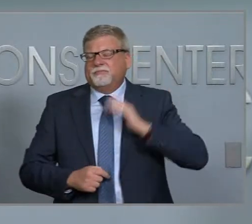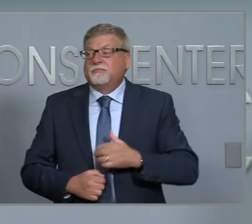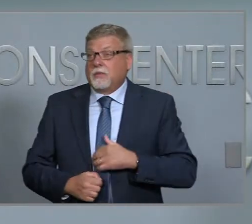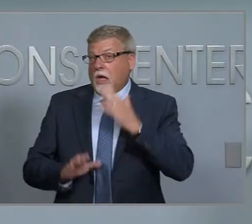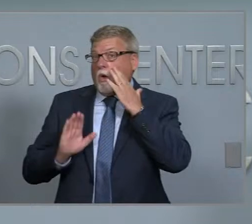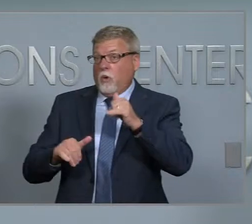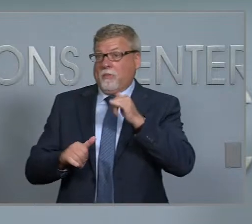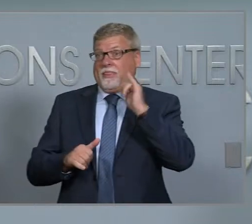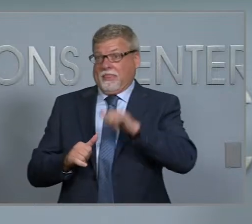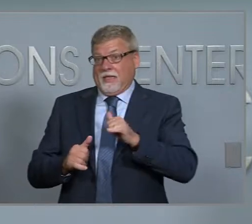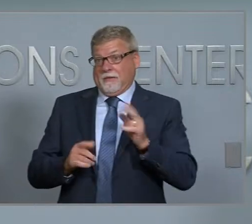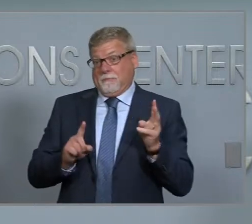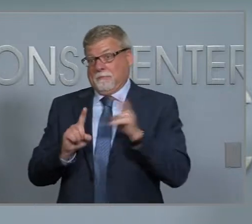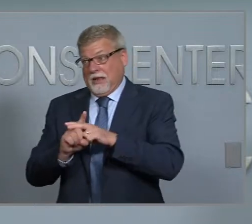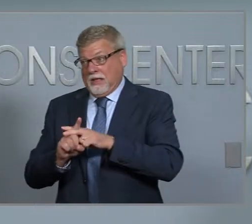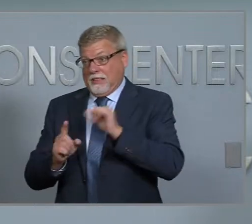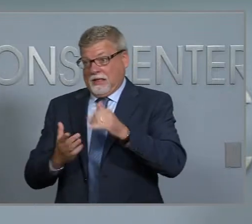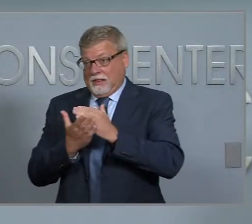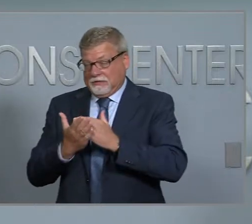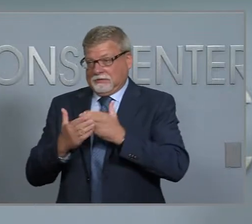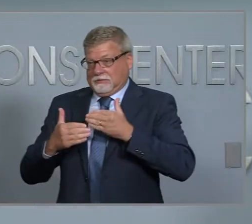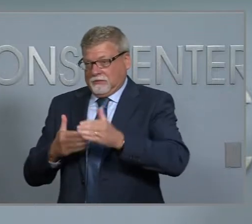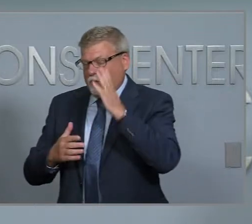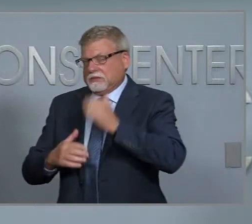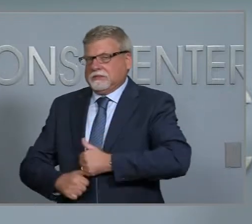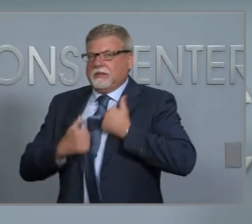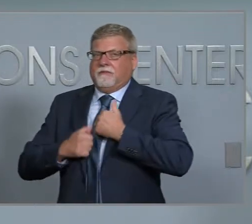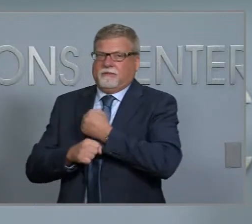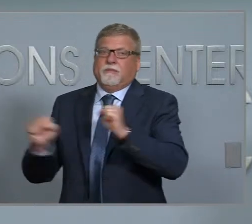will save lives and property in the future.